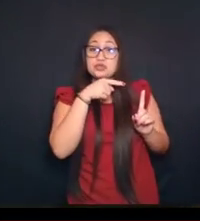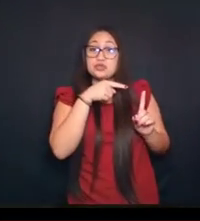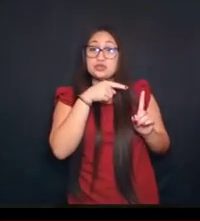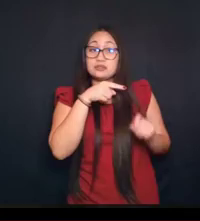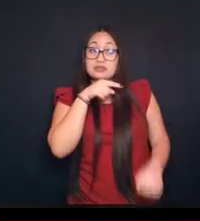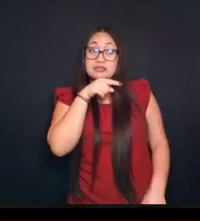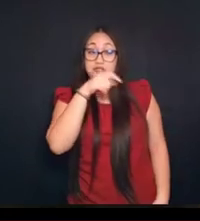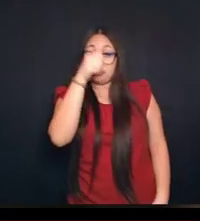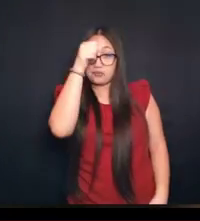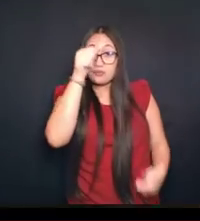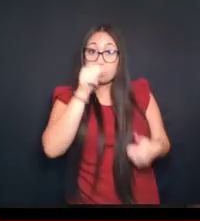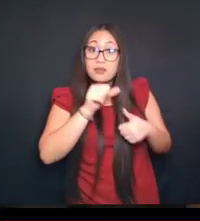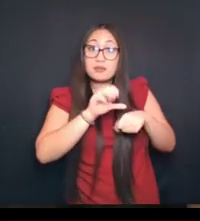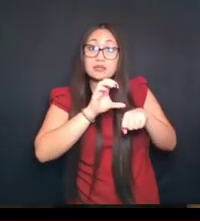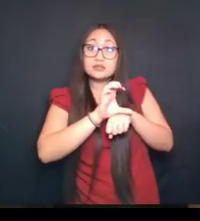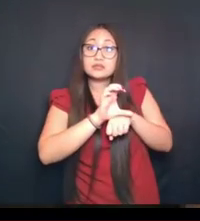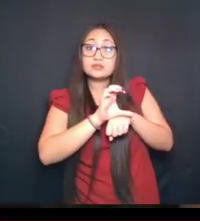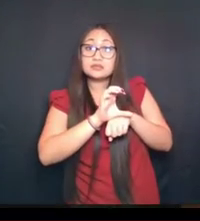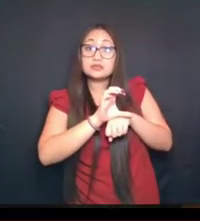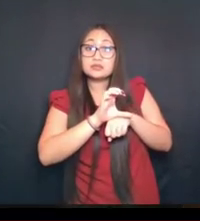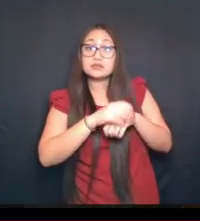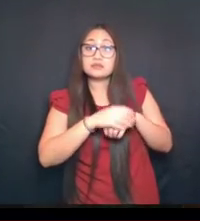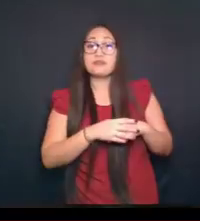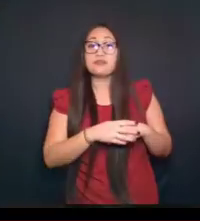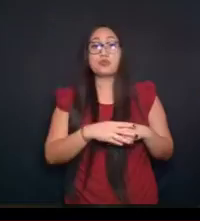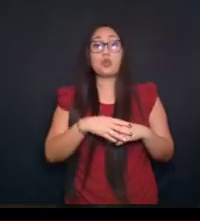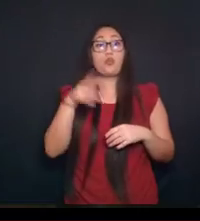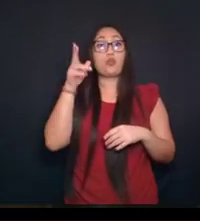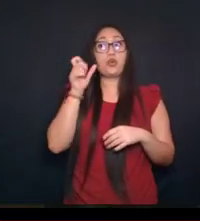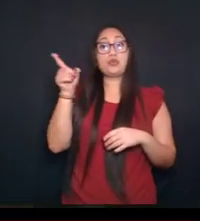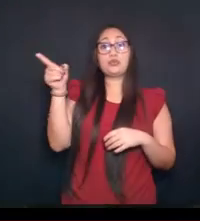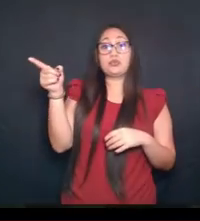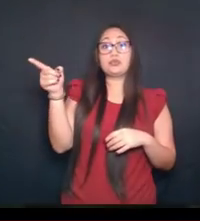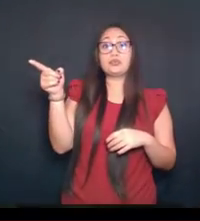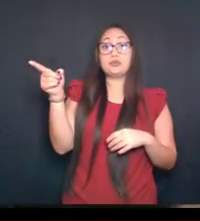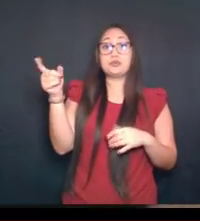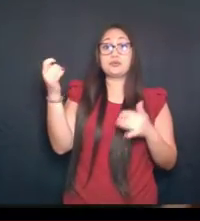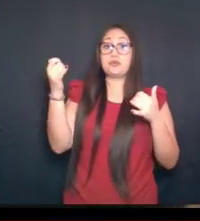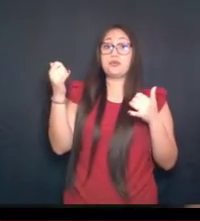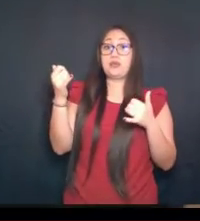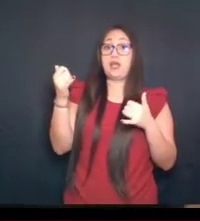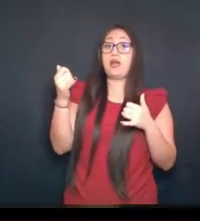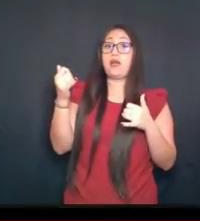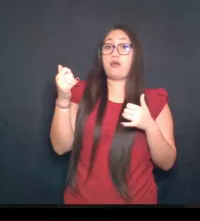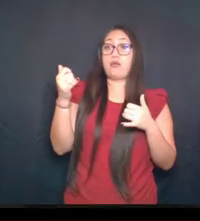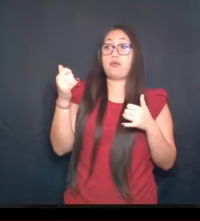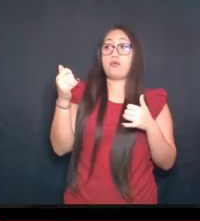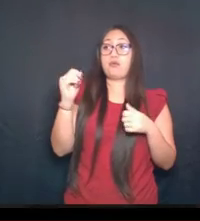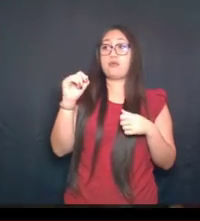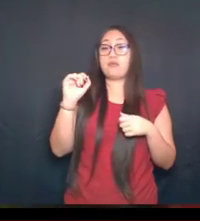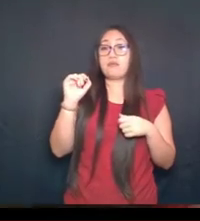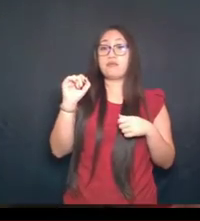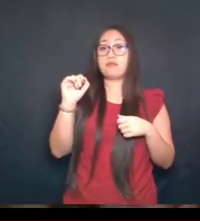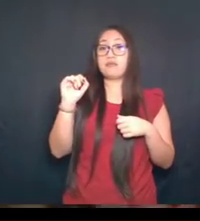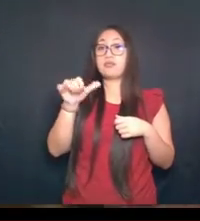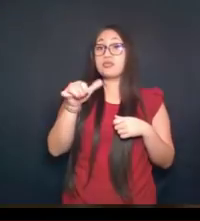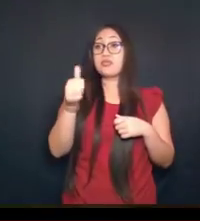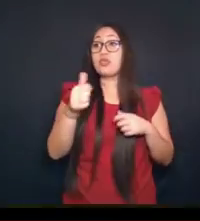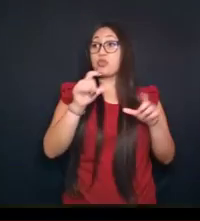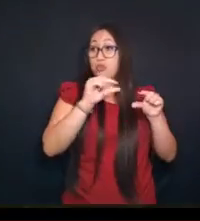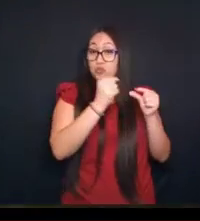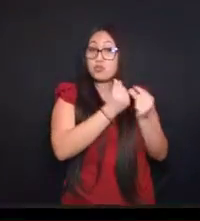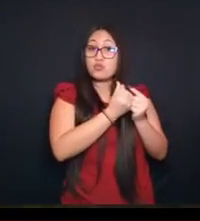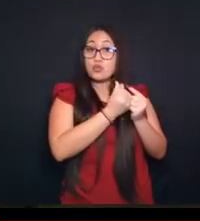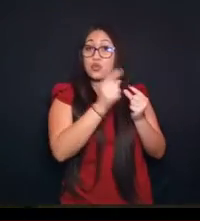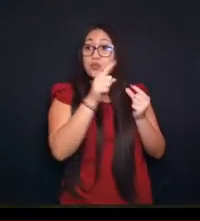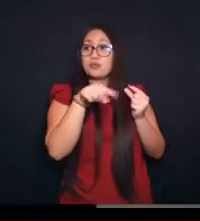off. Oh, I heard one right here. Let's give everyone another second or two to work on it a little bit further, but you are the group